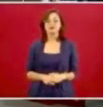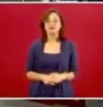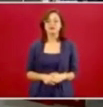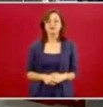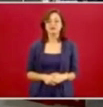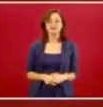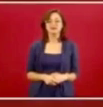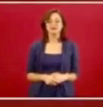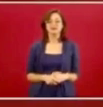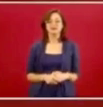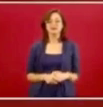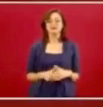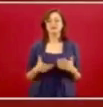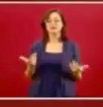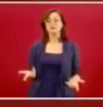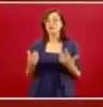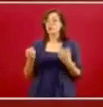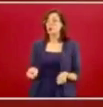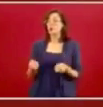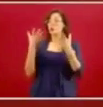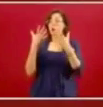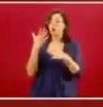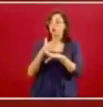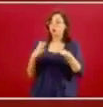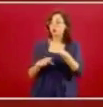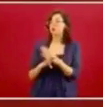disability of some kind.